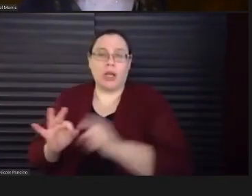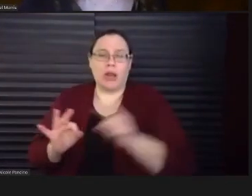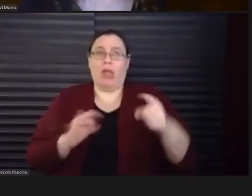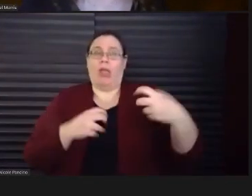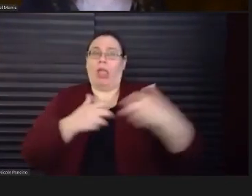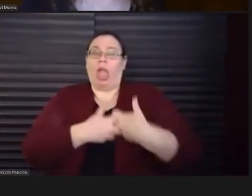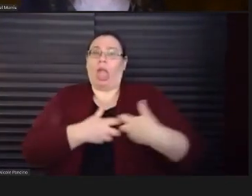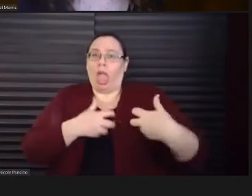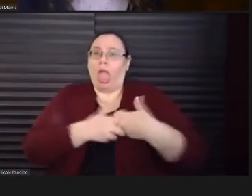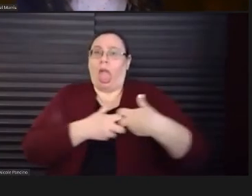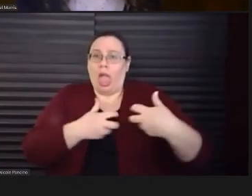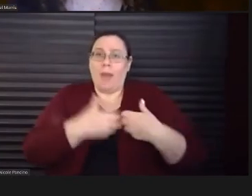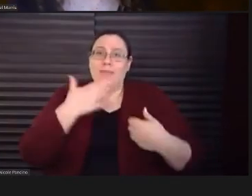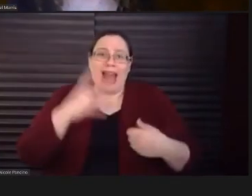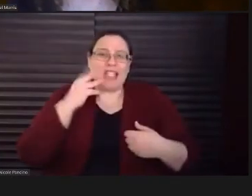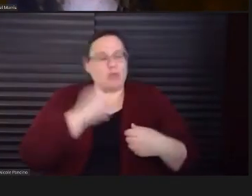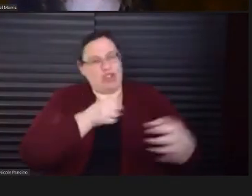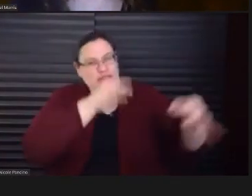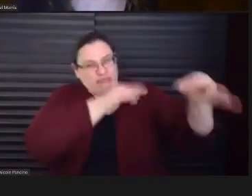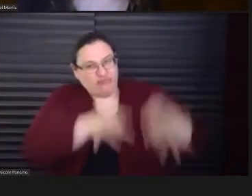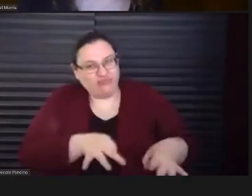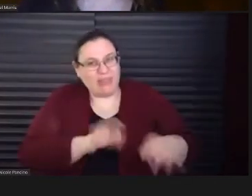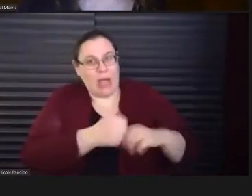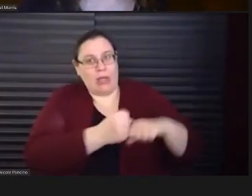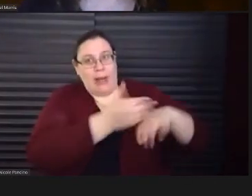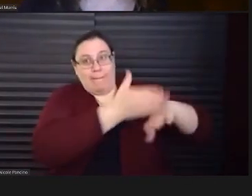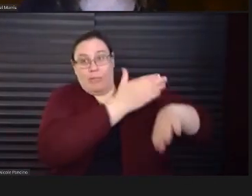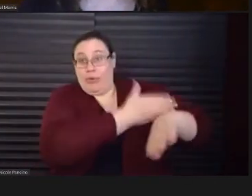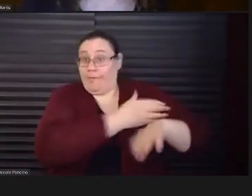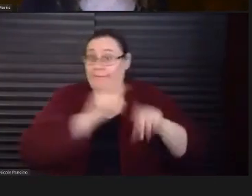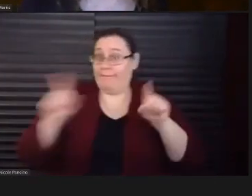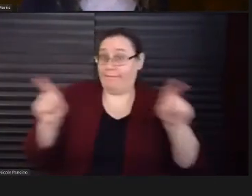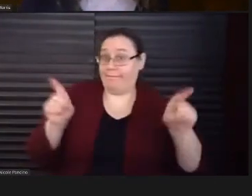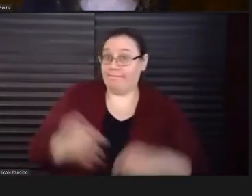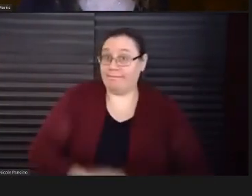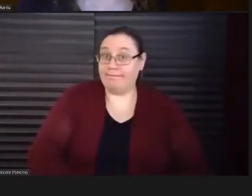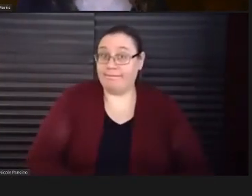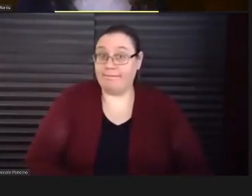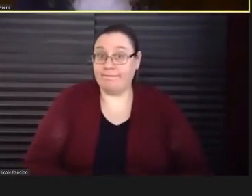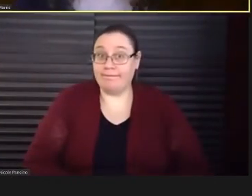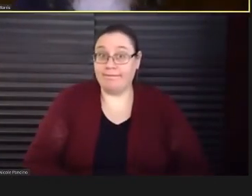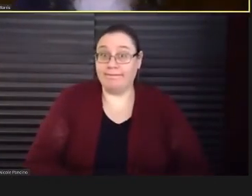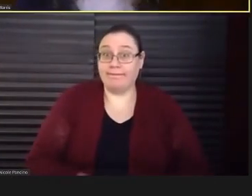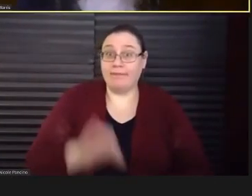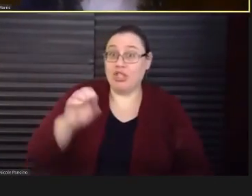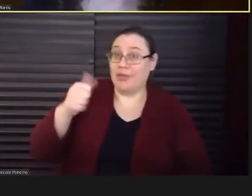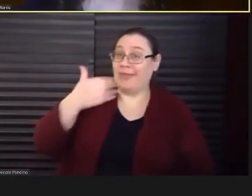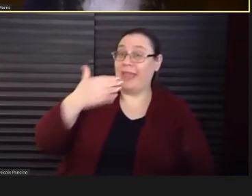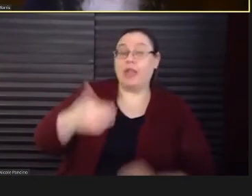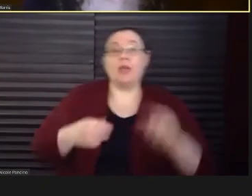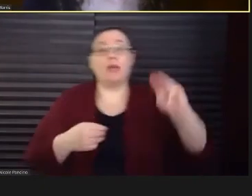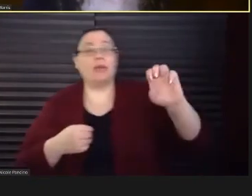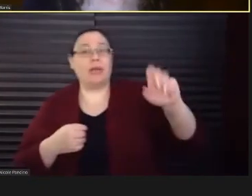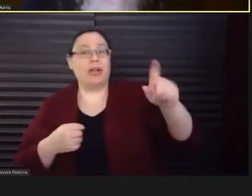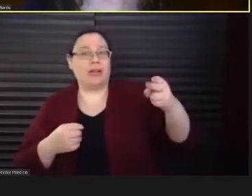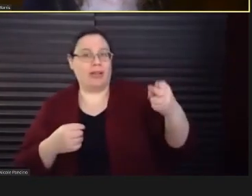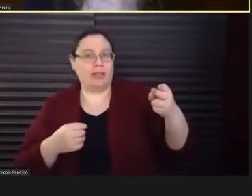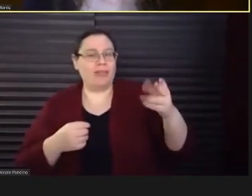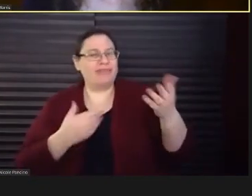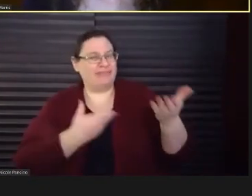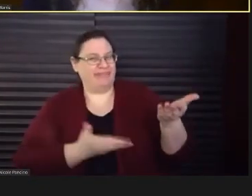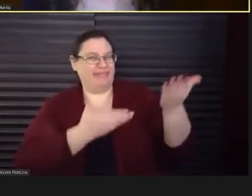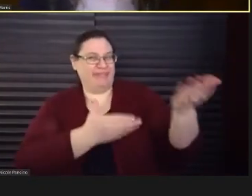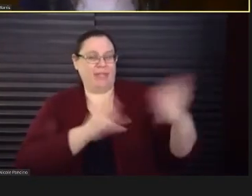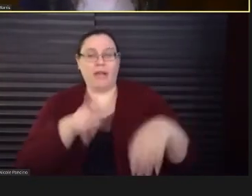customer experience and what could have been done better. Thank you. I would recommend, of course, the